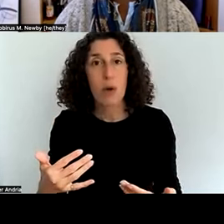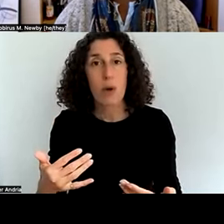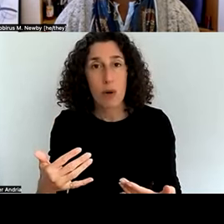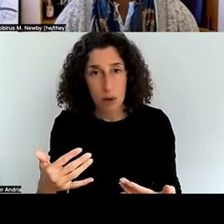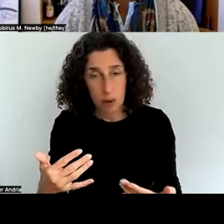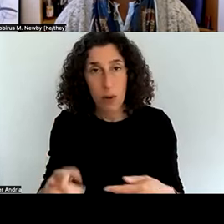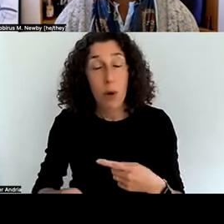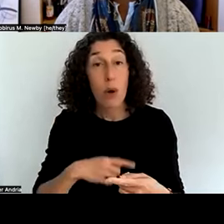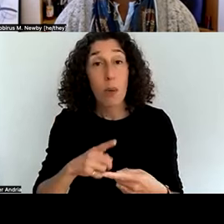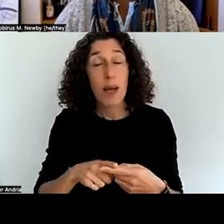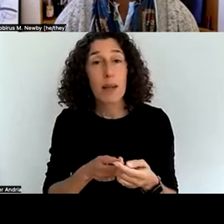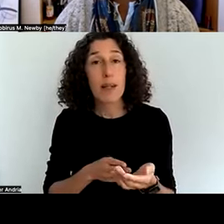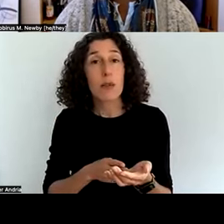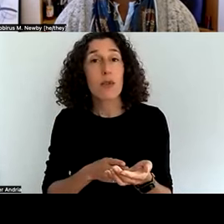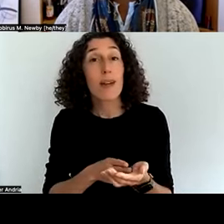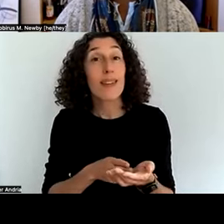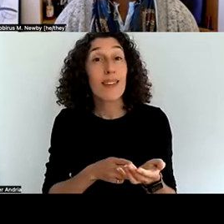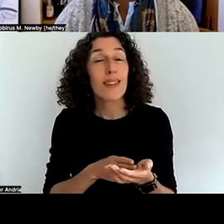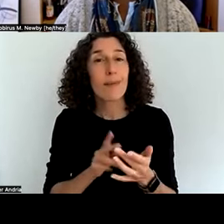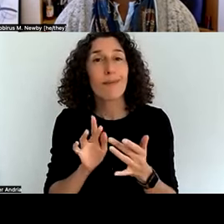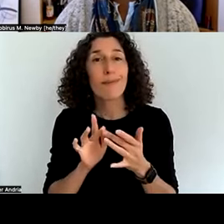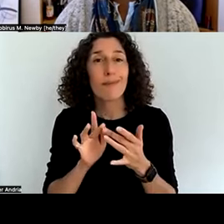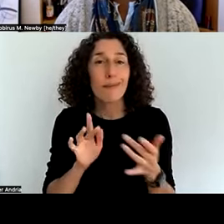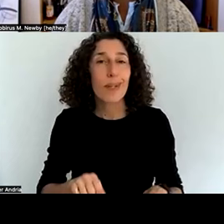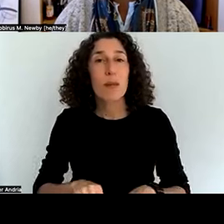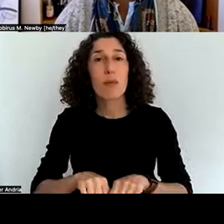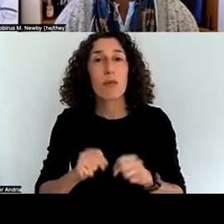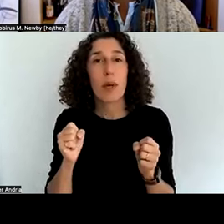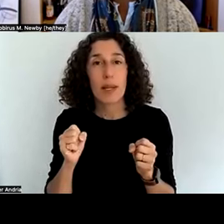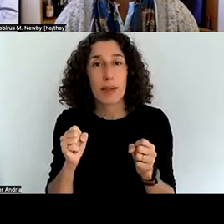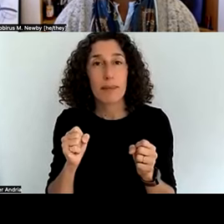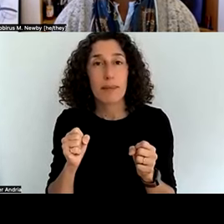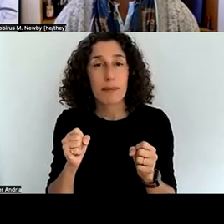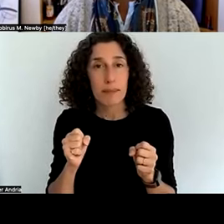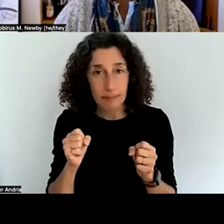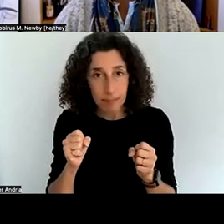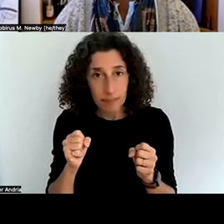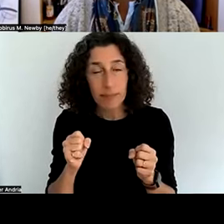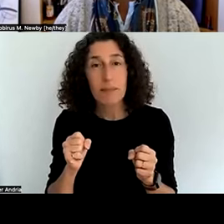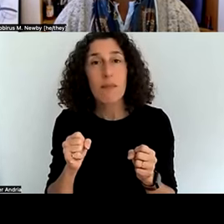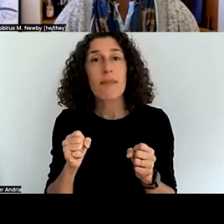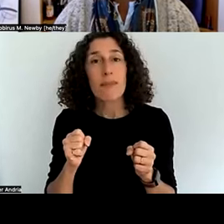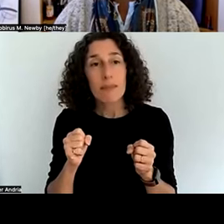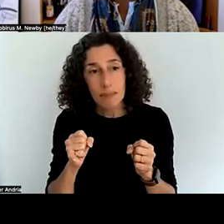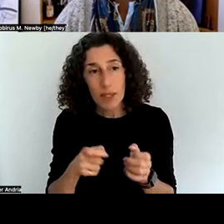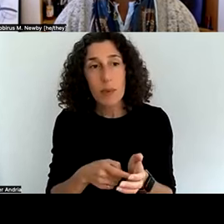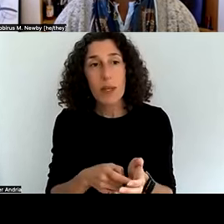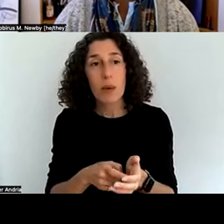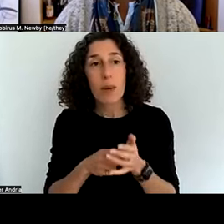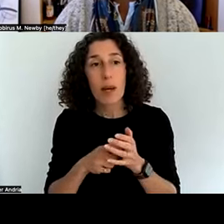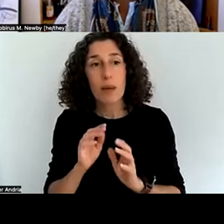broken essentially, that would need some rebuilding, I think.